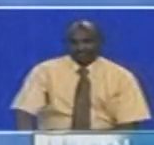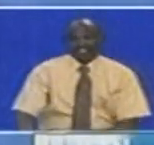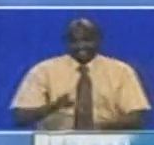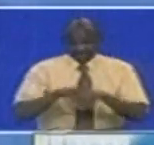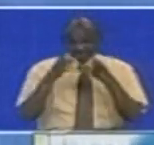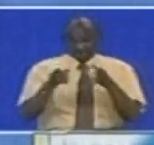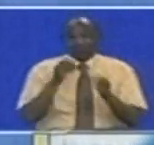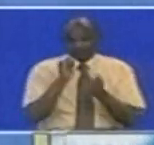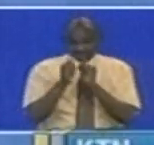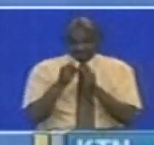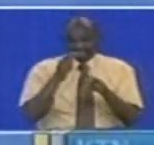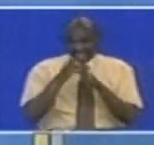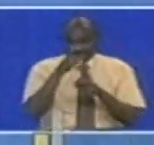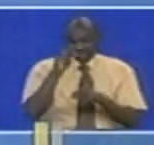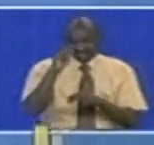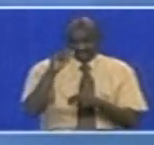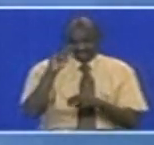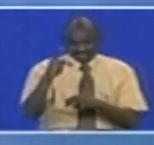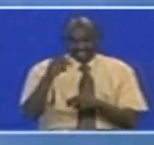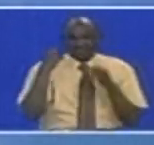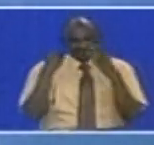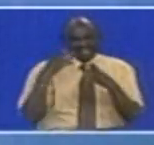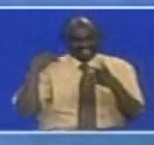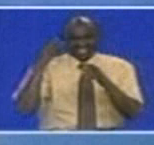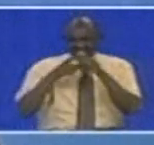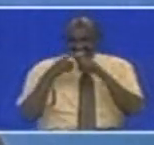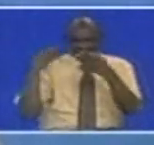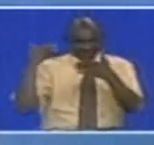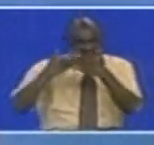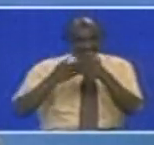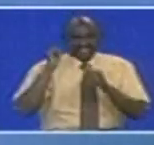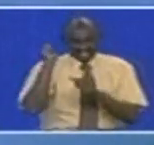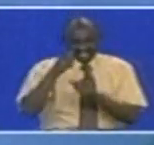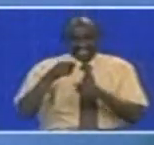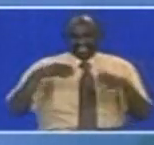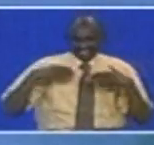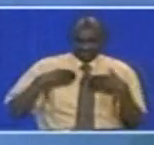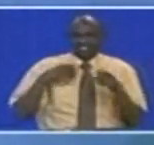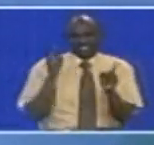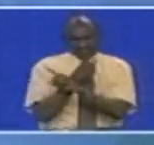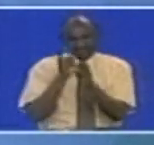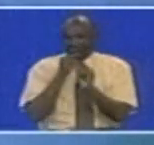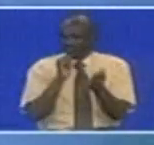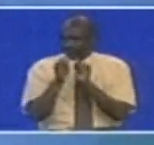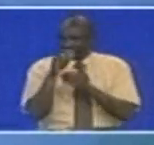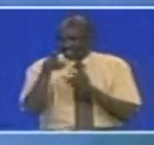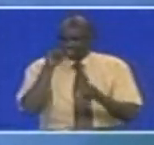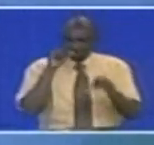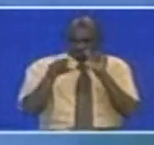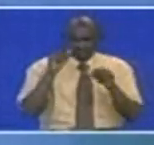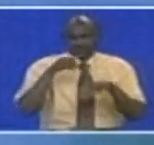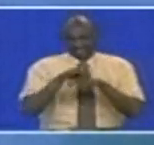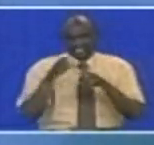Time for the day's sports. I am Nicholas Mudimba. Over the years, Kenya has not fully embraced diversity in sports, choosing instead to send